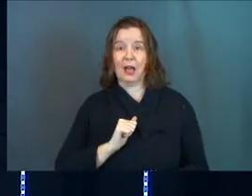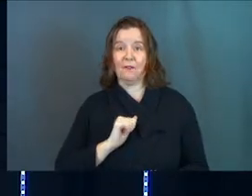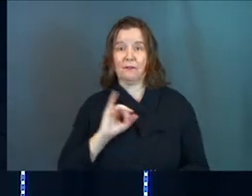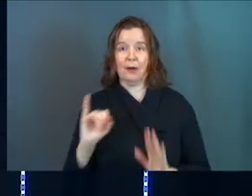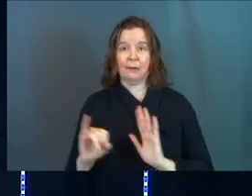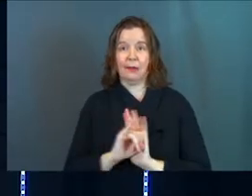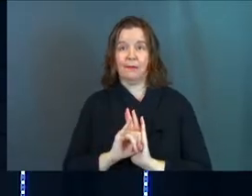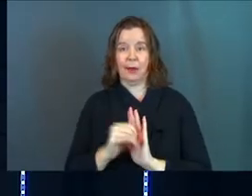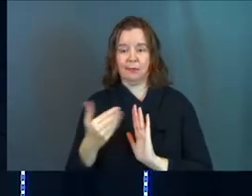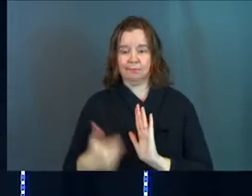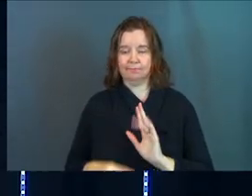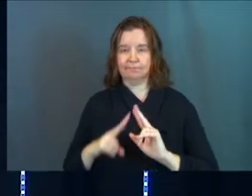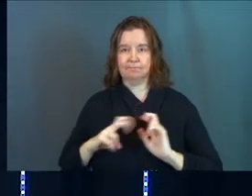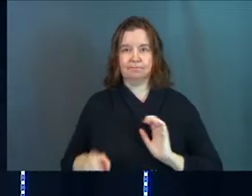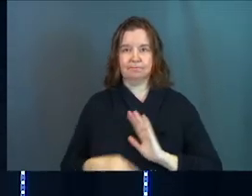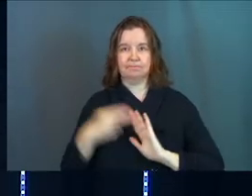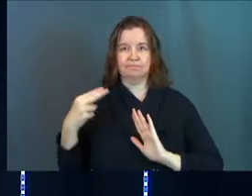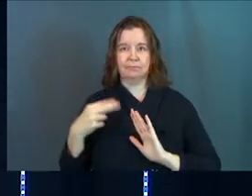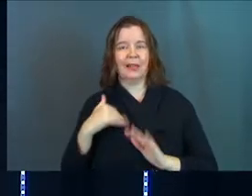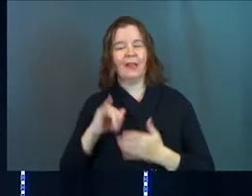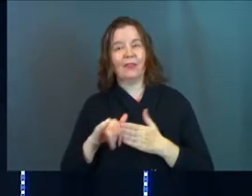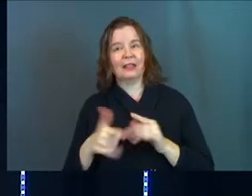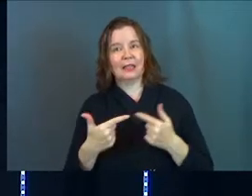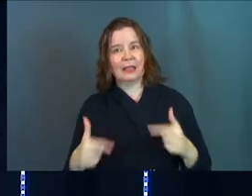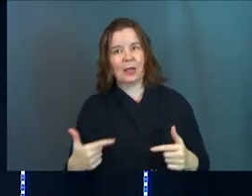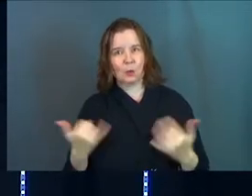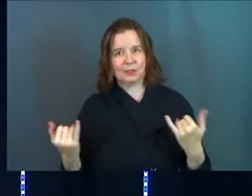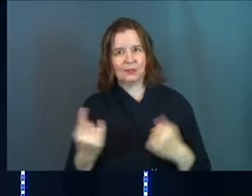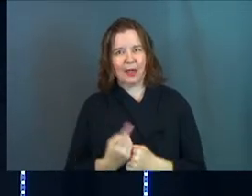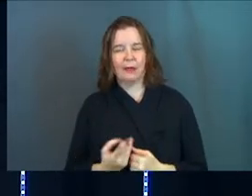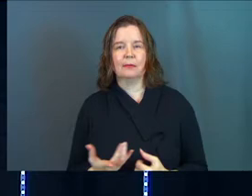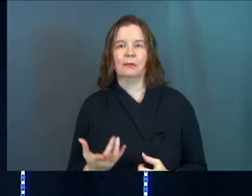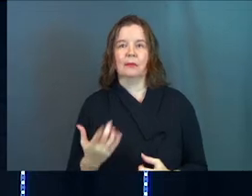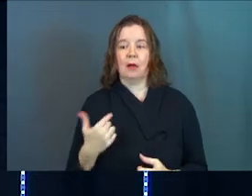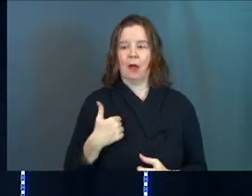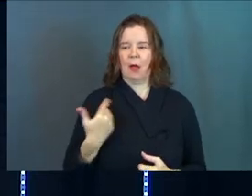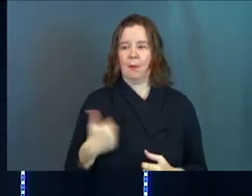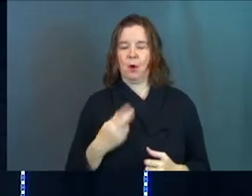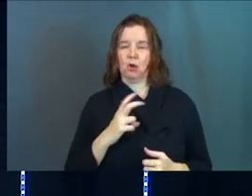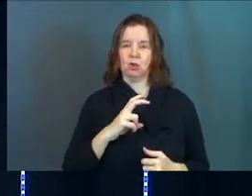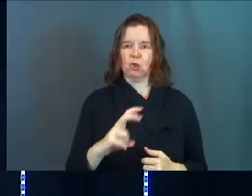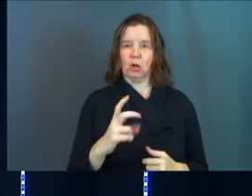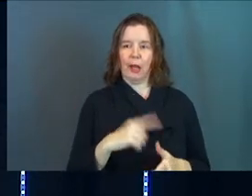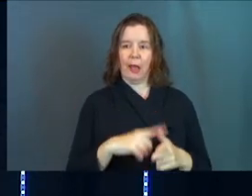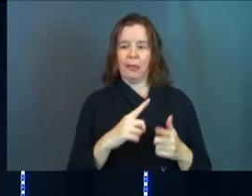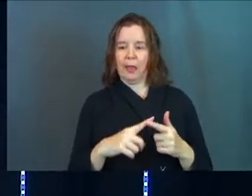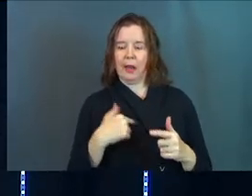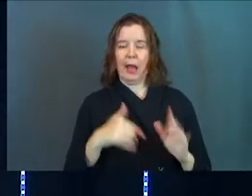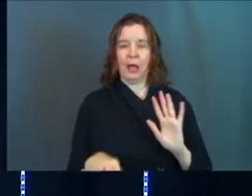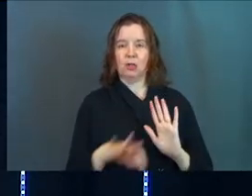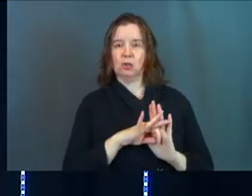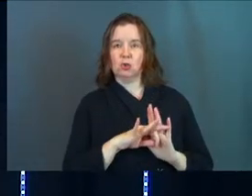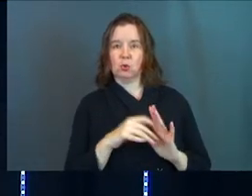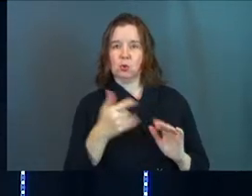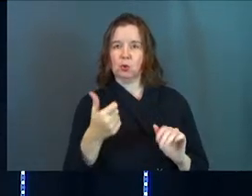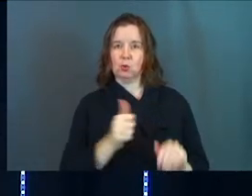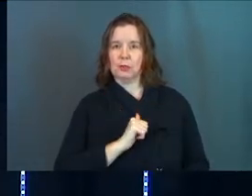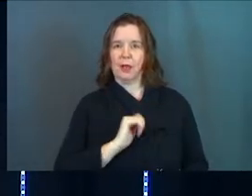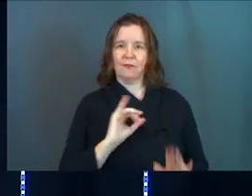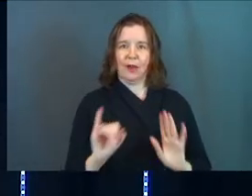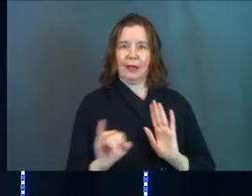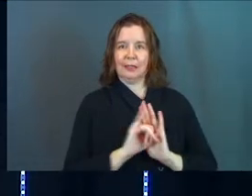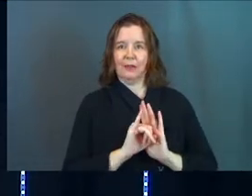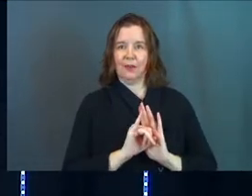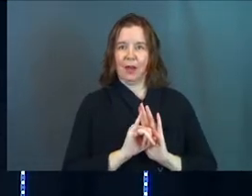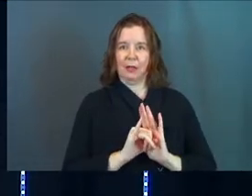self-identify. And that's kind of the language of today is I'm on a journey and then I choose to self-identify